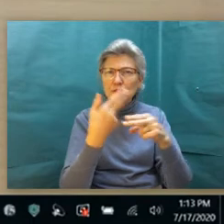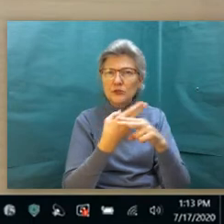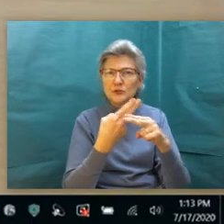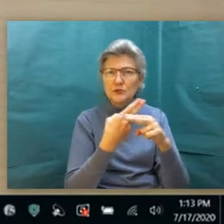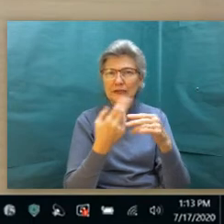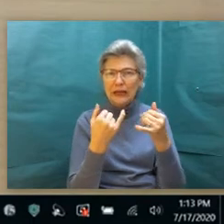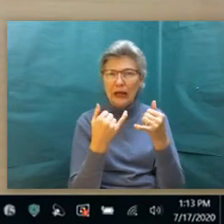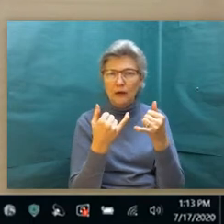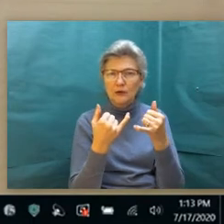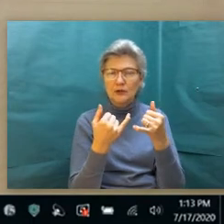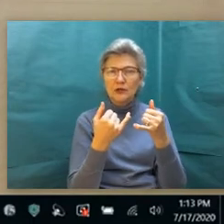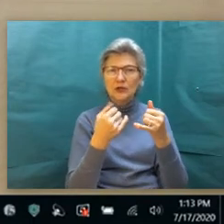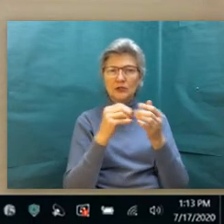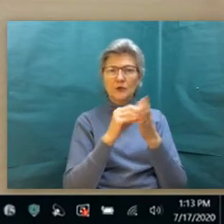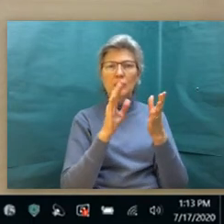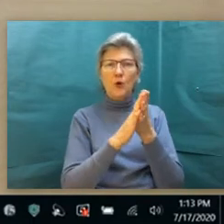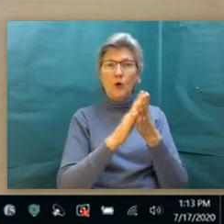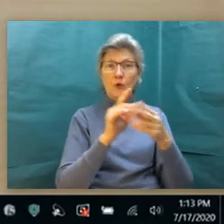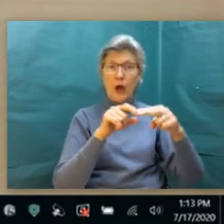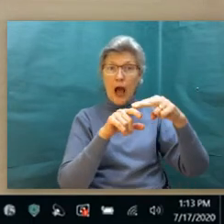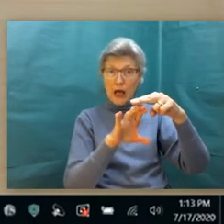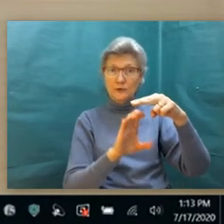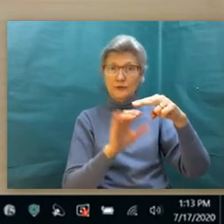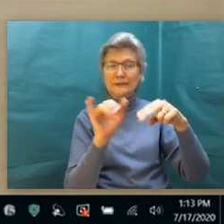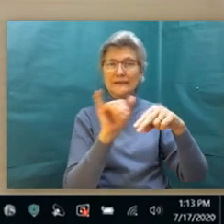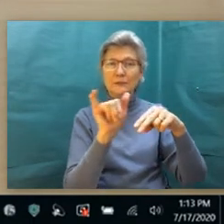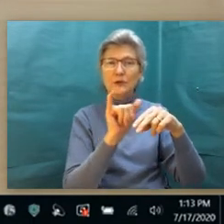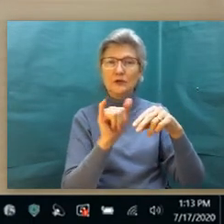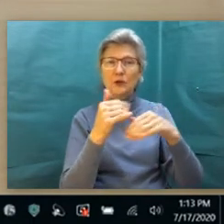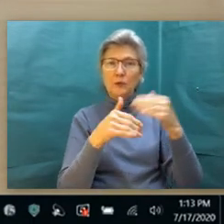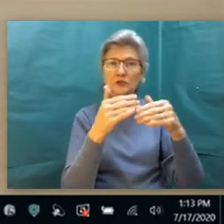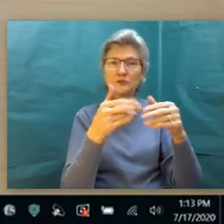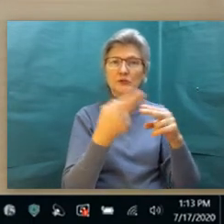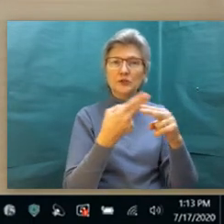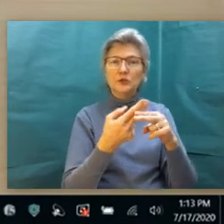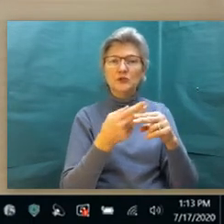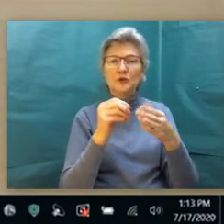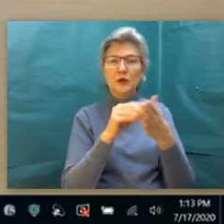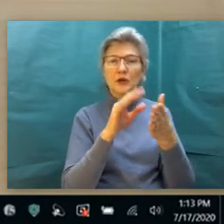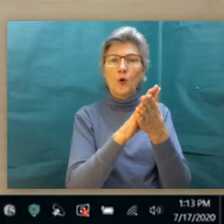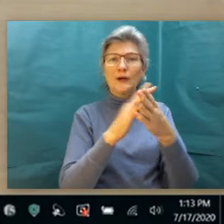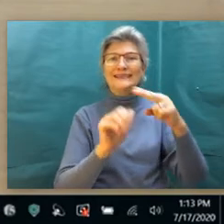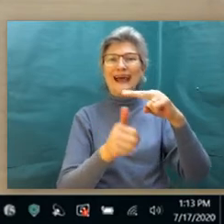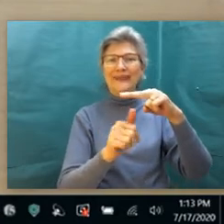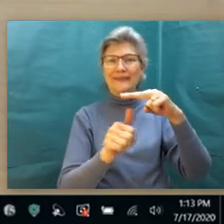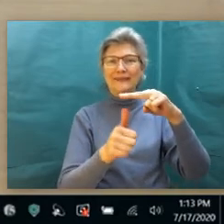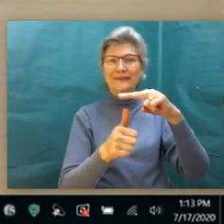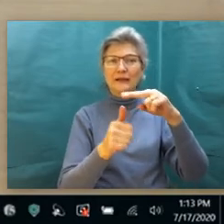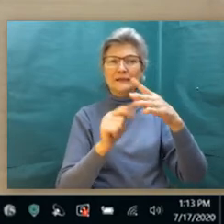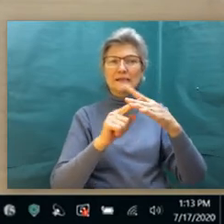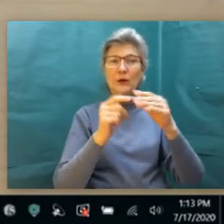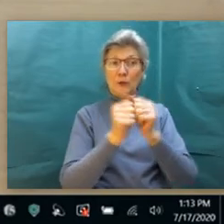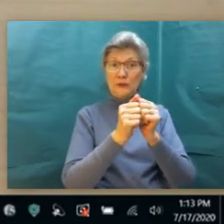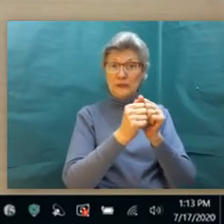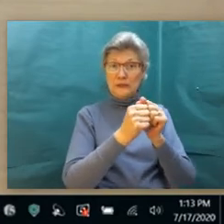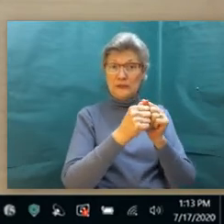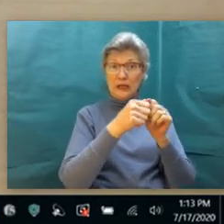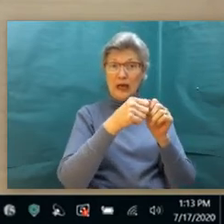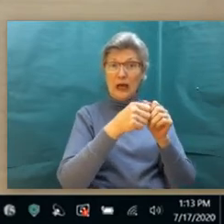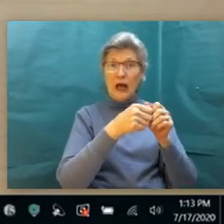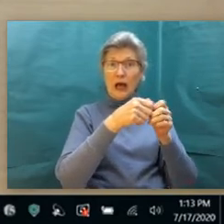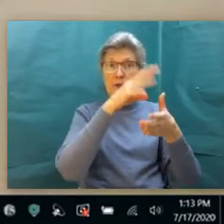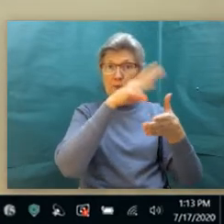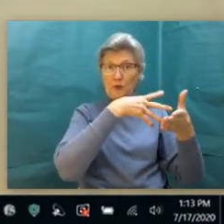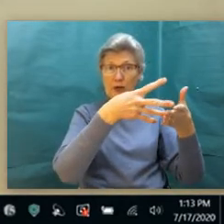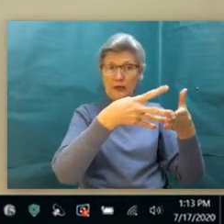right now to record hundredths similar to the process that we use to record tenths. So let's start with this model and think about how